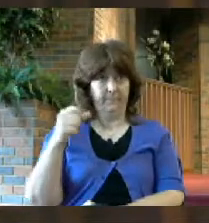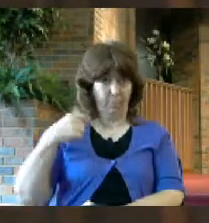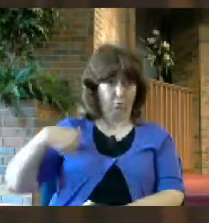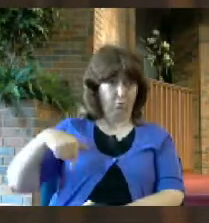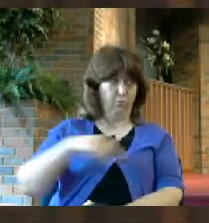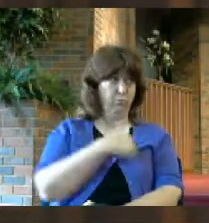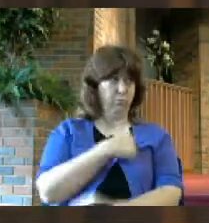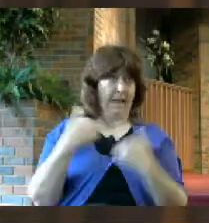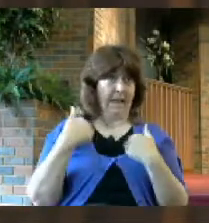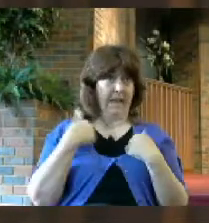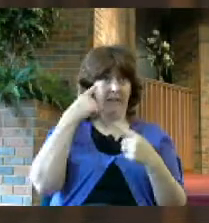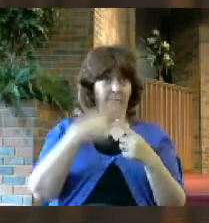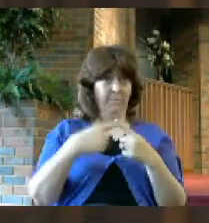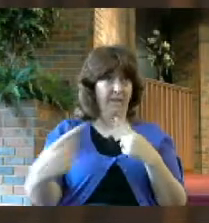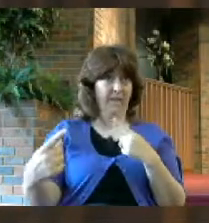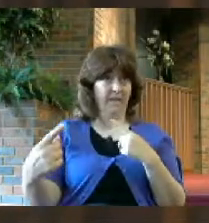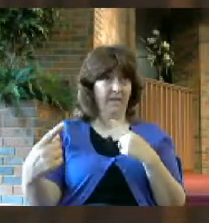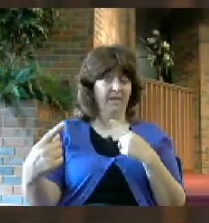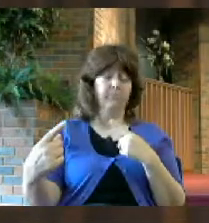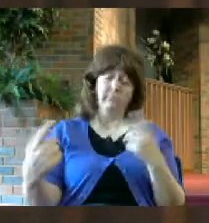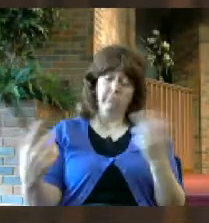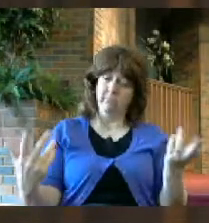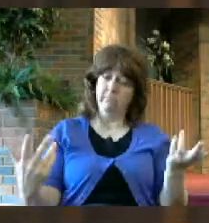Could be.